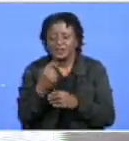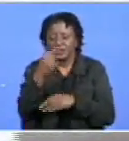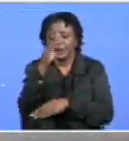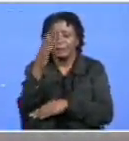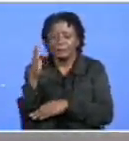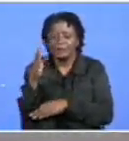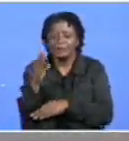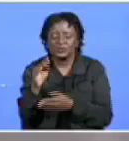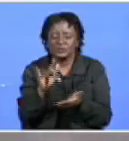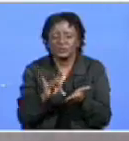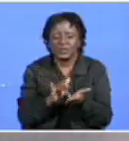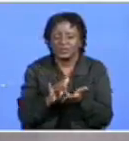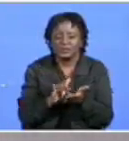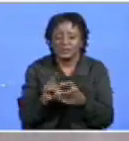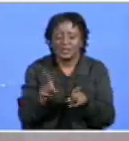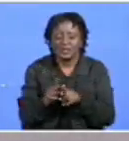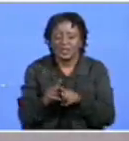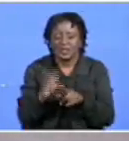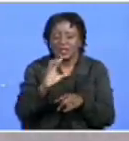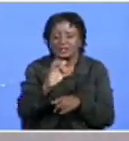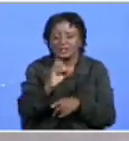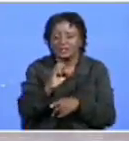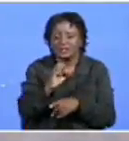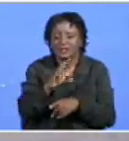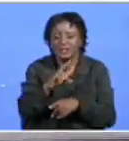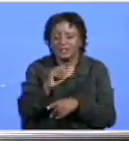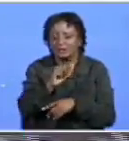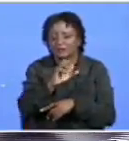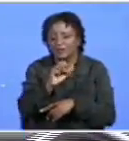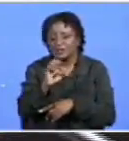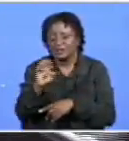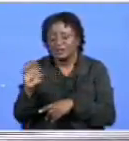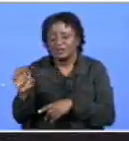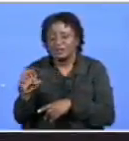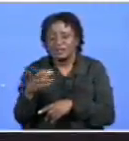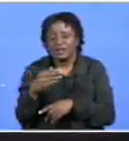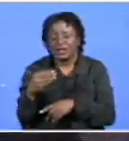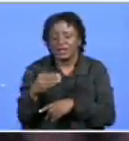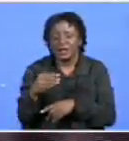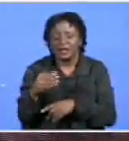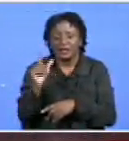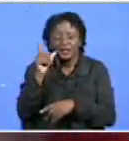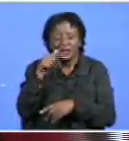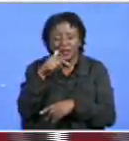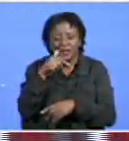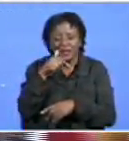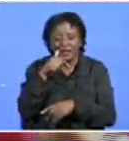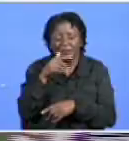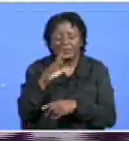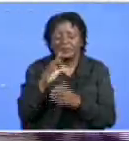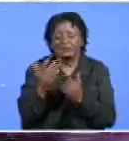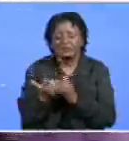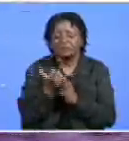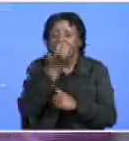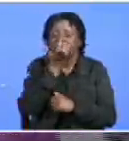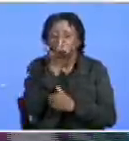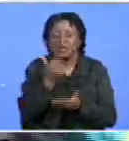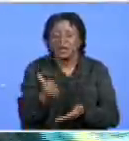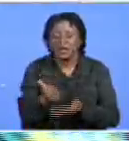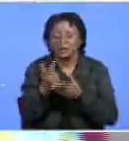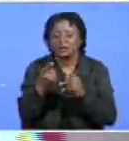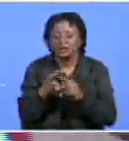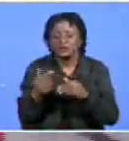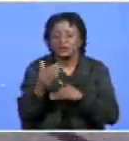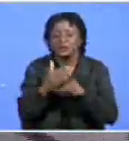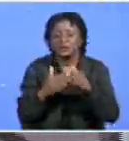medicines like sarracea and lemongrass are also good natural ingredients to boost your immune system. However, she says while the coronavirus will